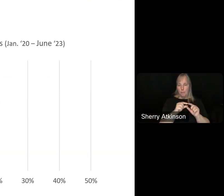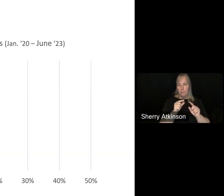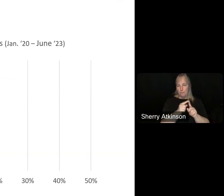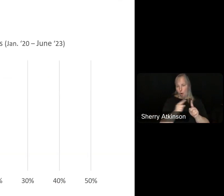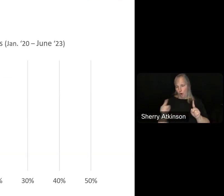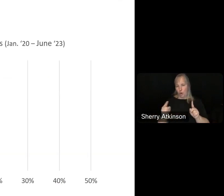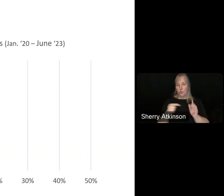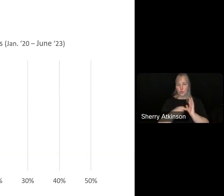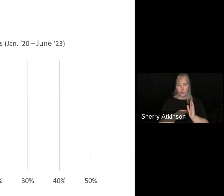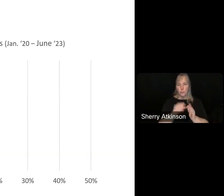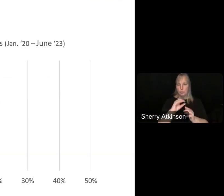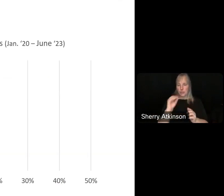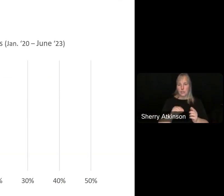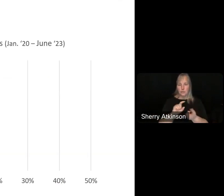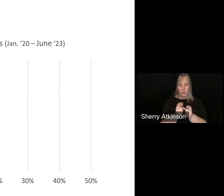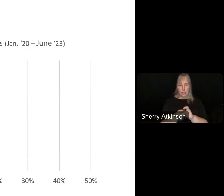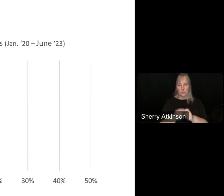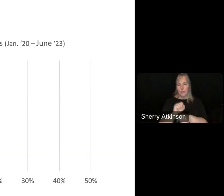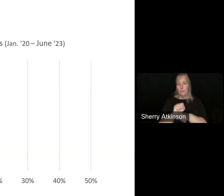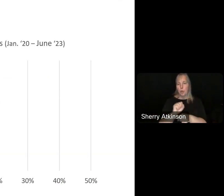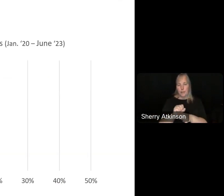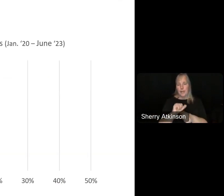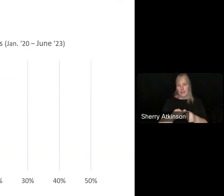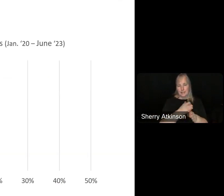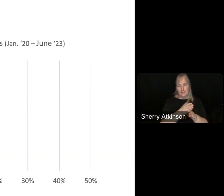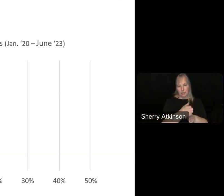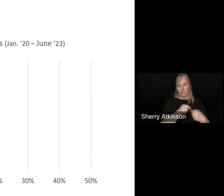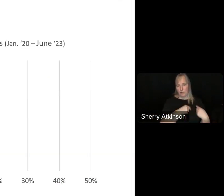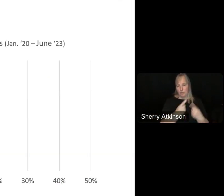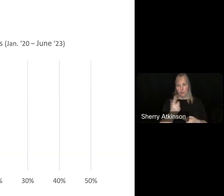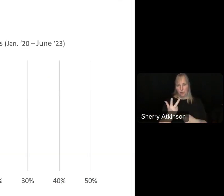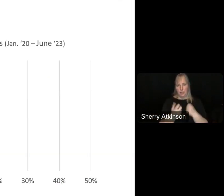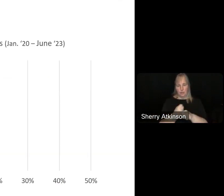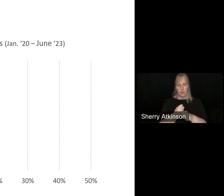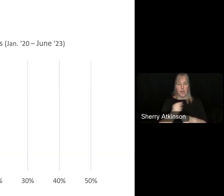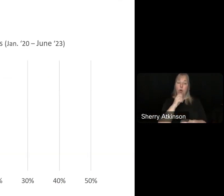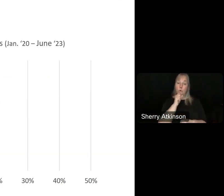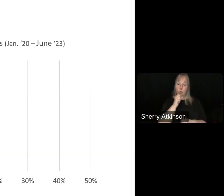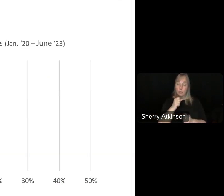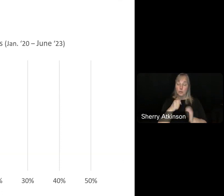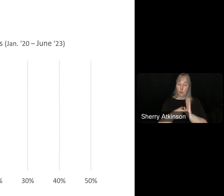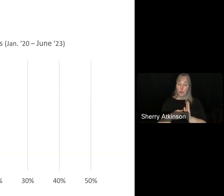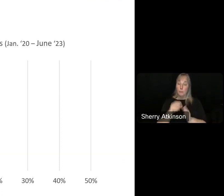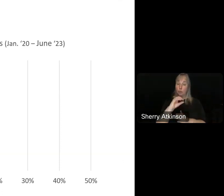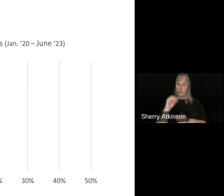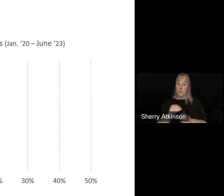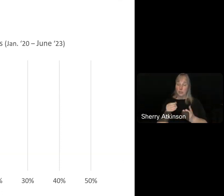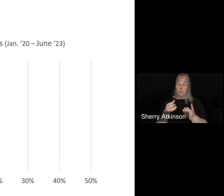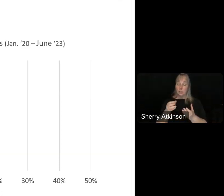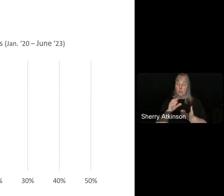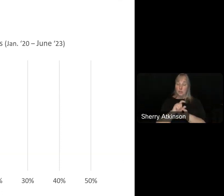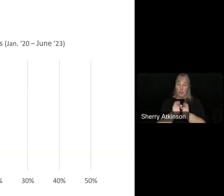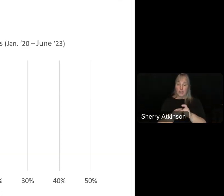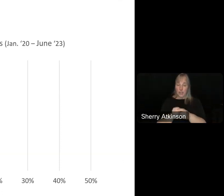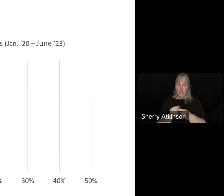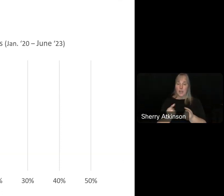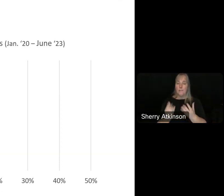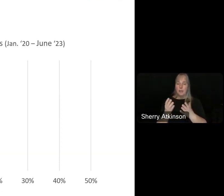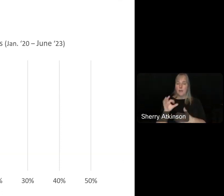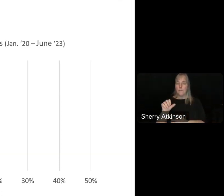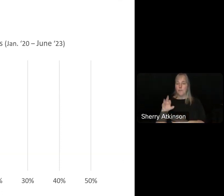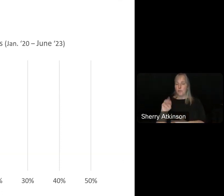over the last 3 years. And then the orange bar represents the percentage change in the number of firms in that sector. So you'll see